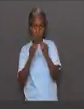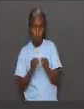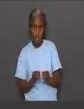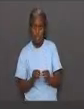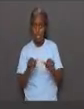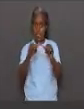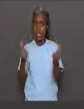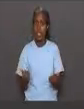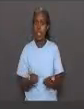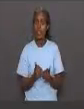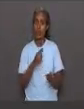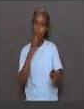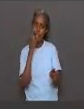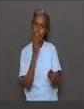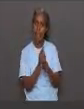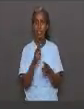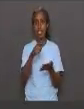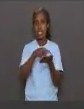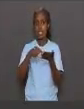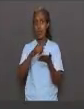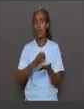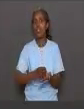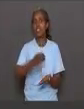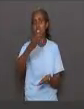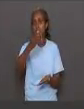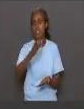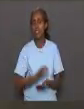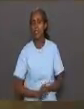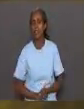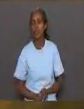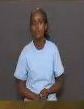the area of a right circular cylinder?